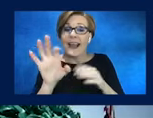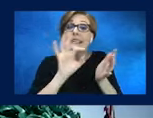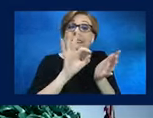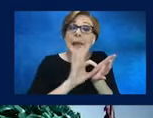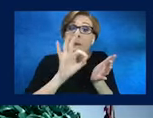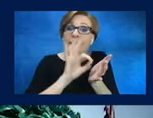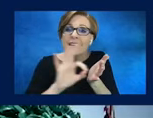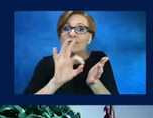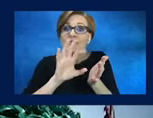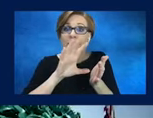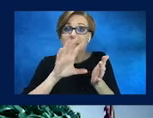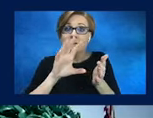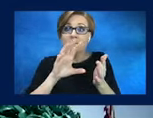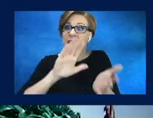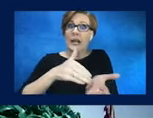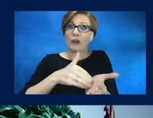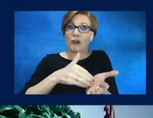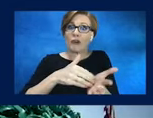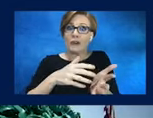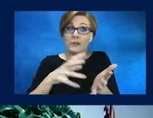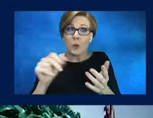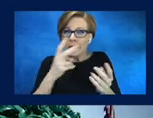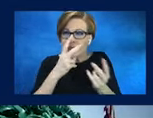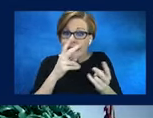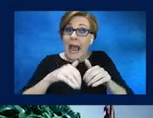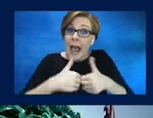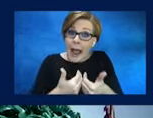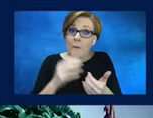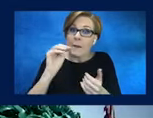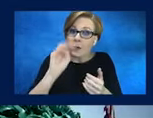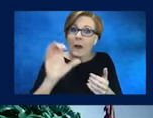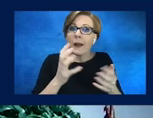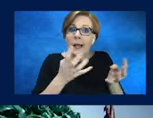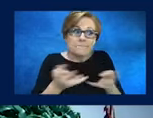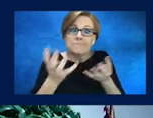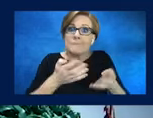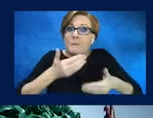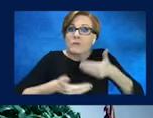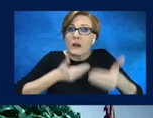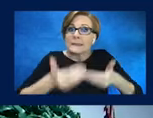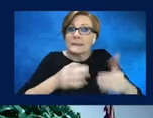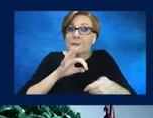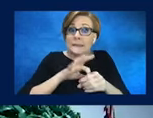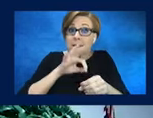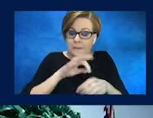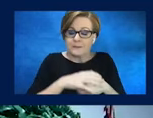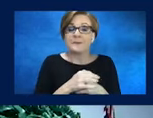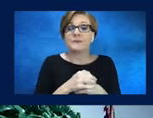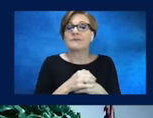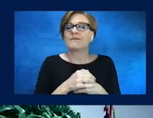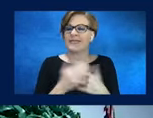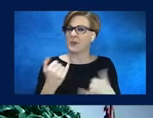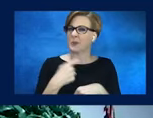so you can see for yourself how Maricopa County processes elections. Now, today's topic is one of